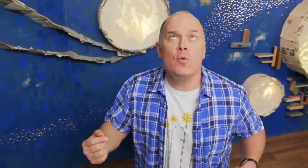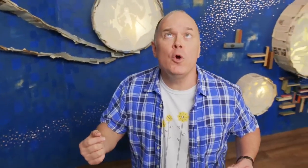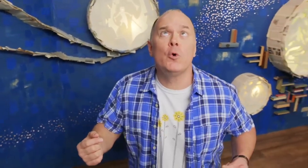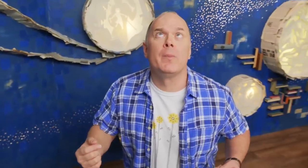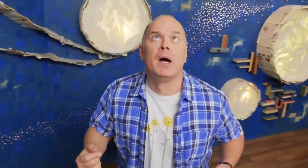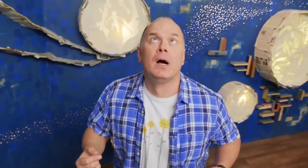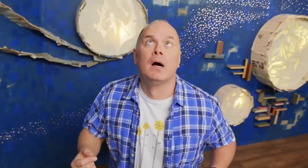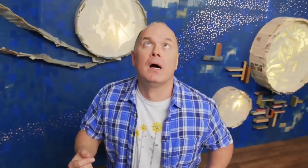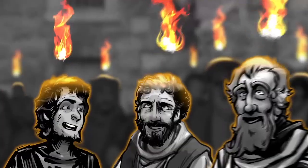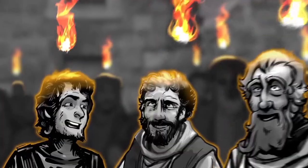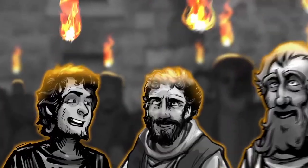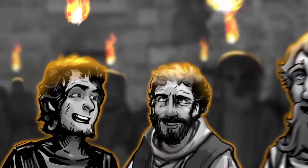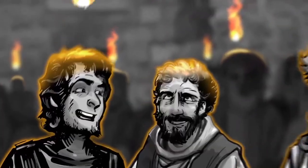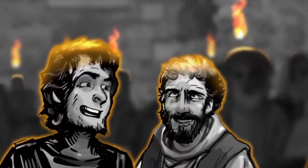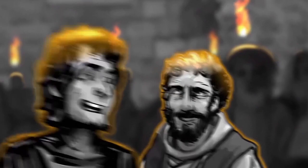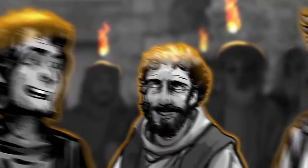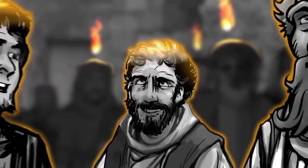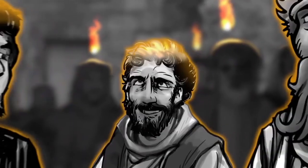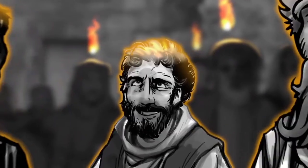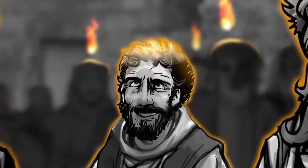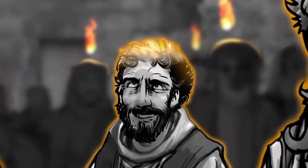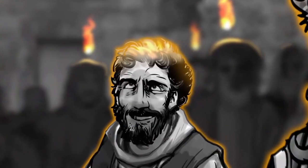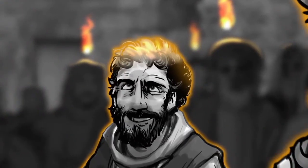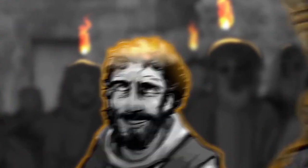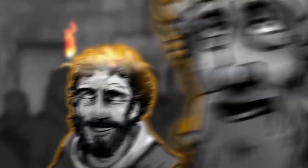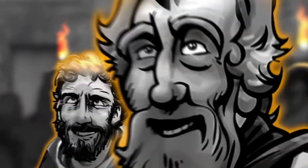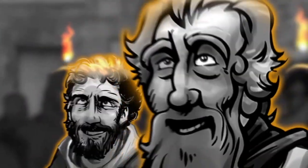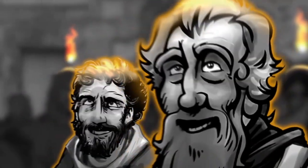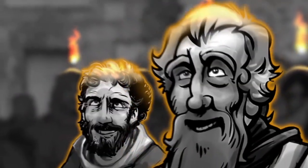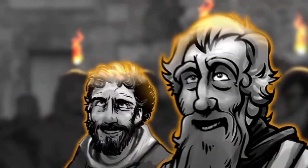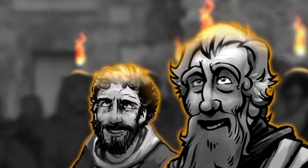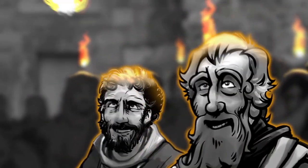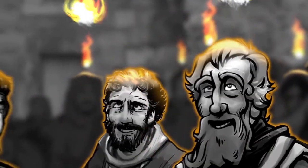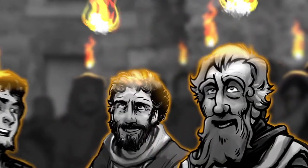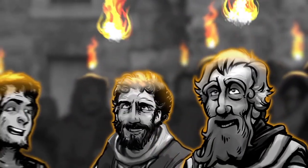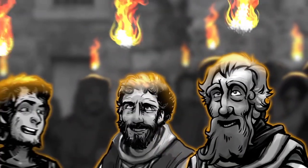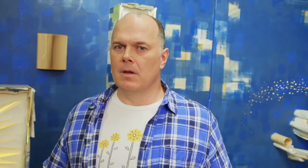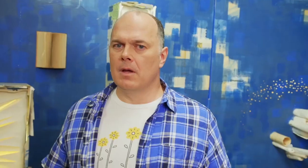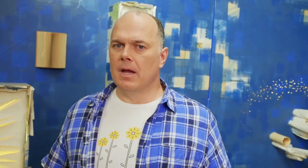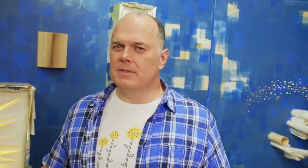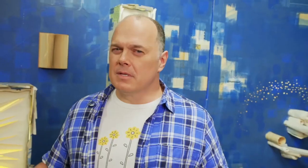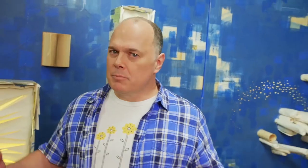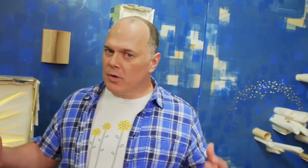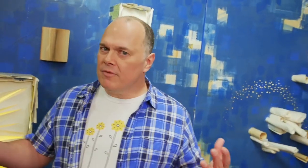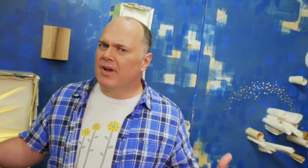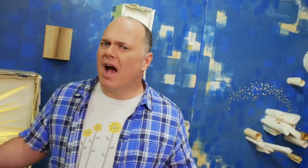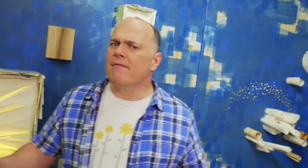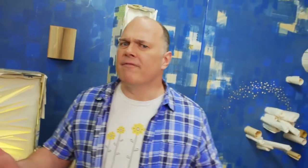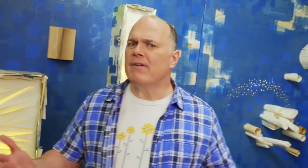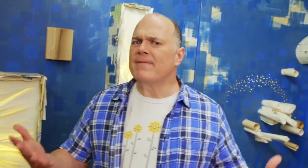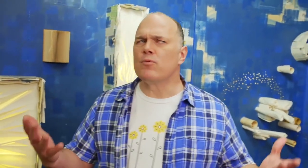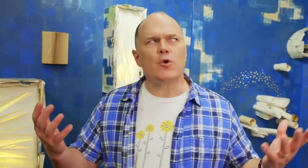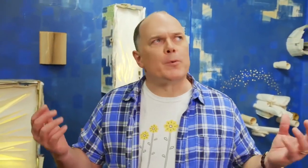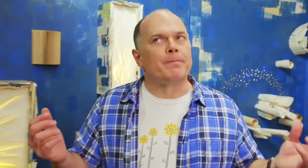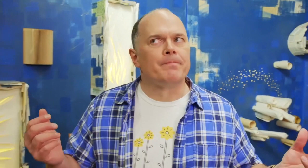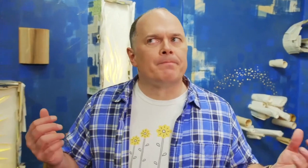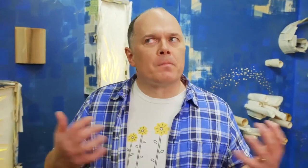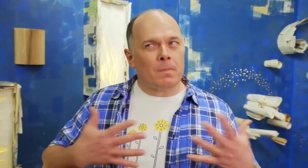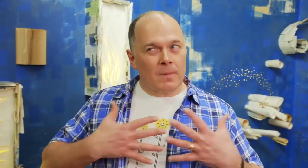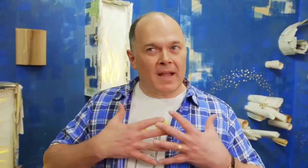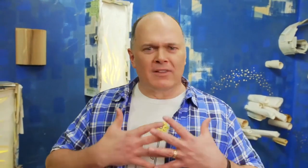in the room. Is this? It must be. God's Holy Spirit. As the Spirit of God filled the